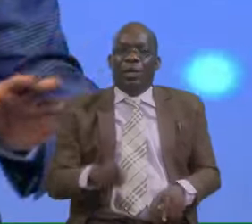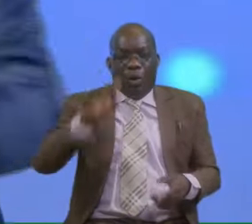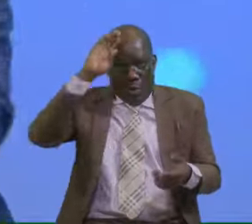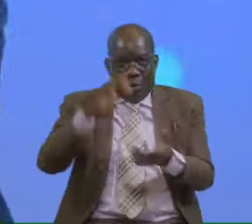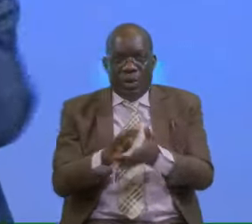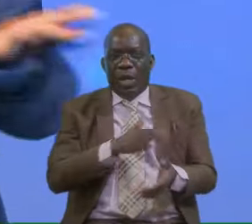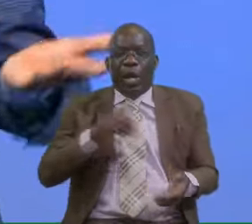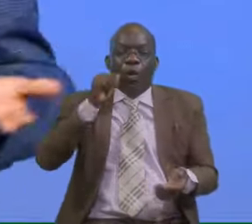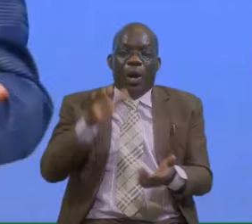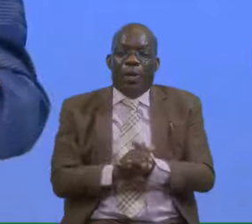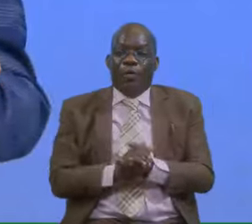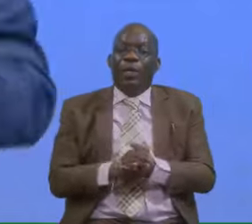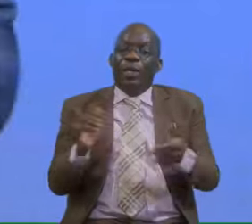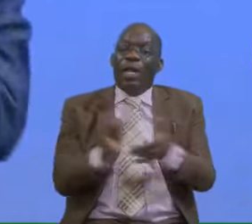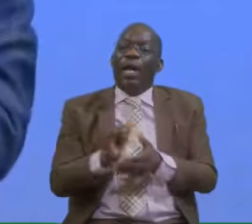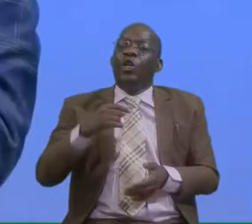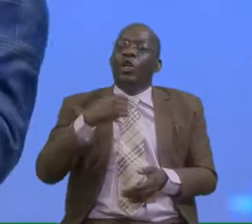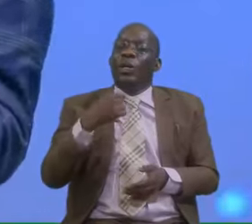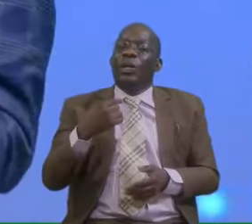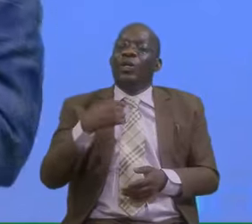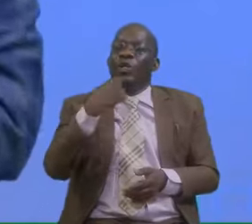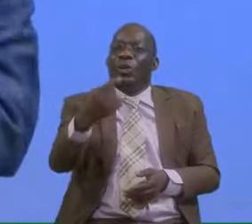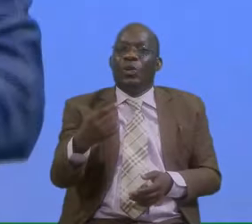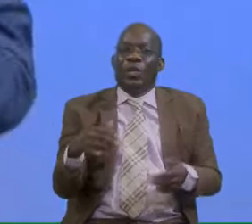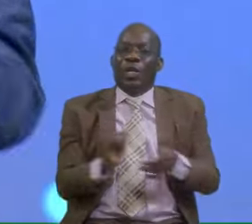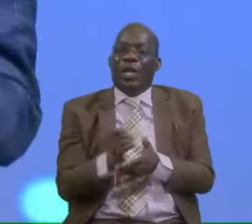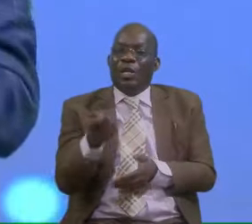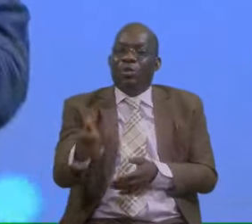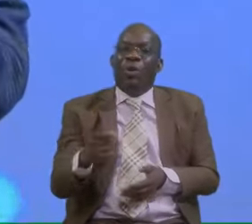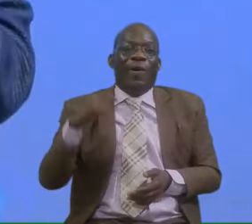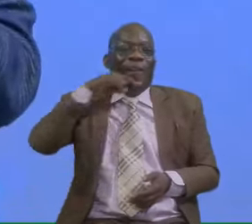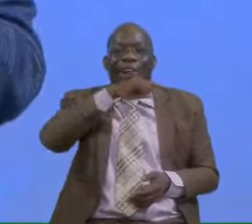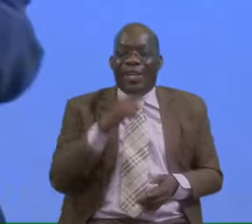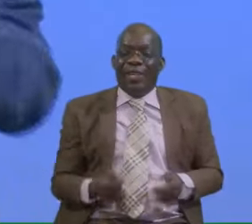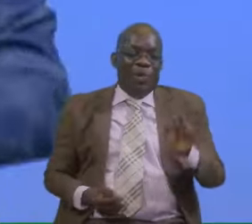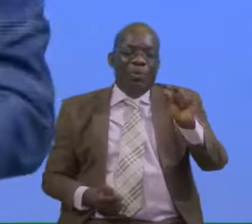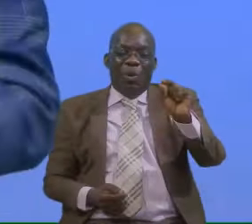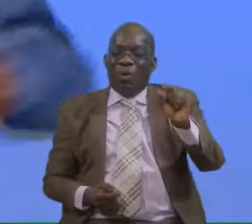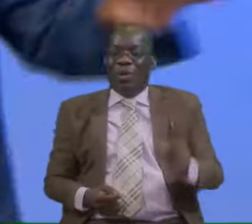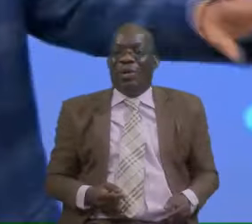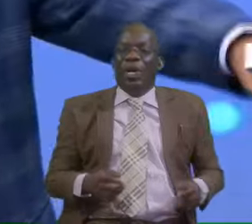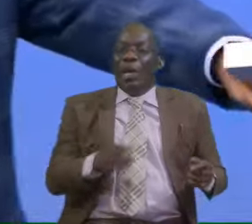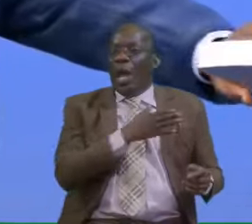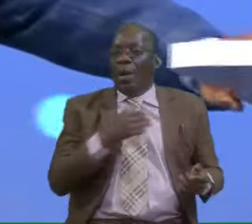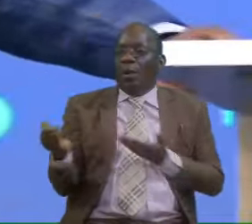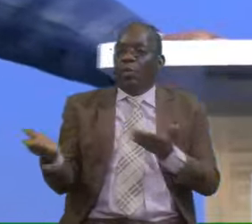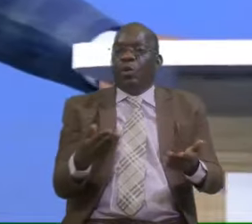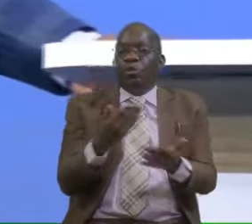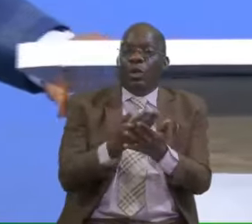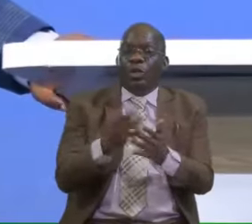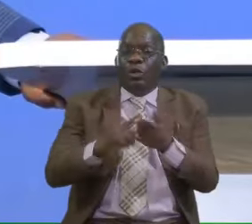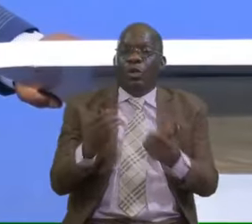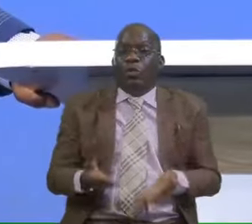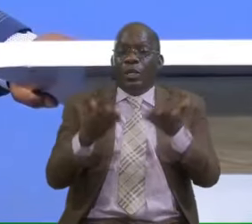told that little lie, and they still brought some money to present to the apostles, and